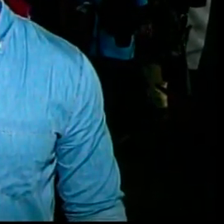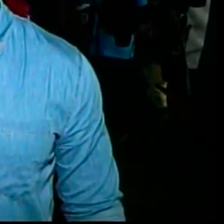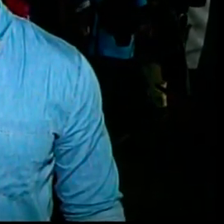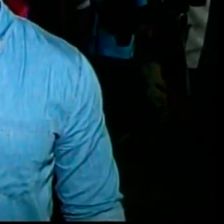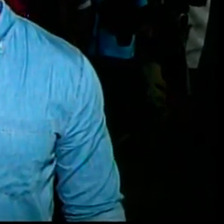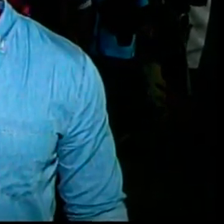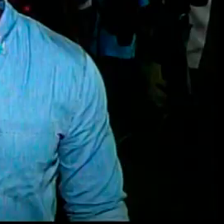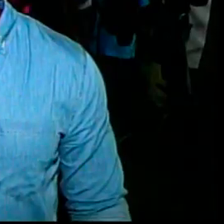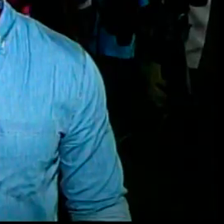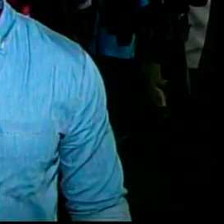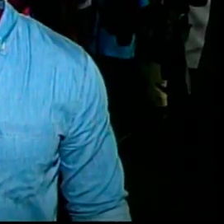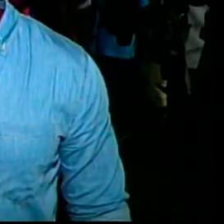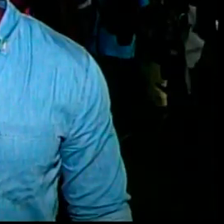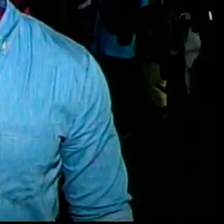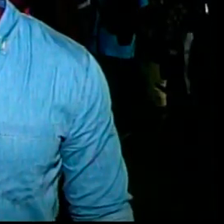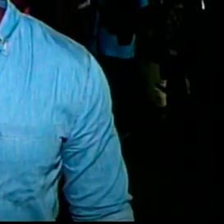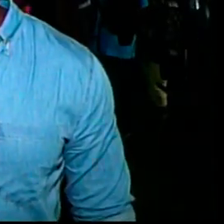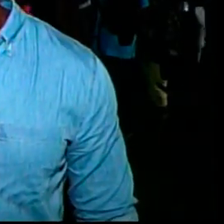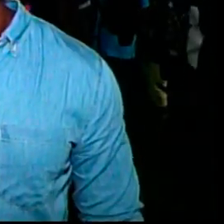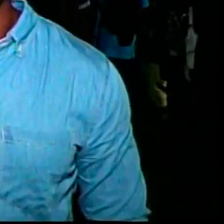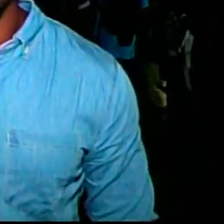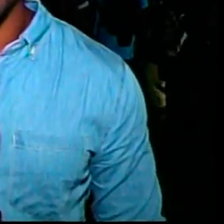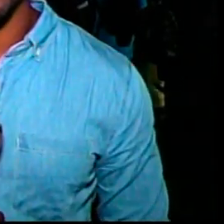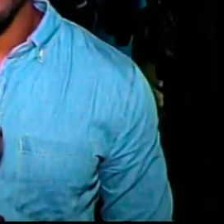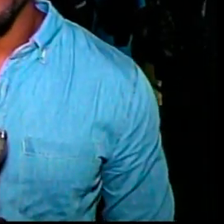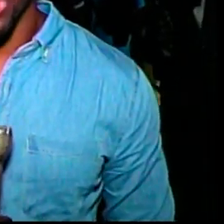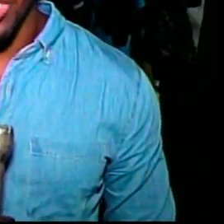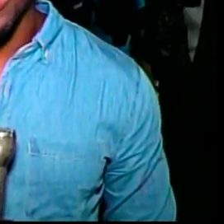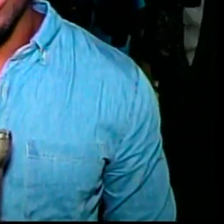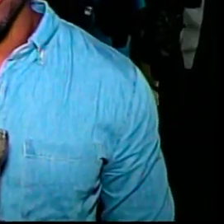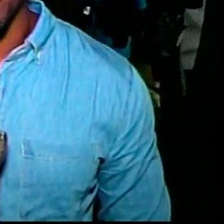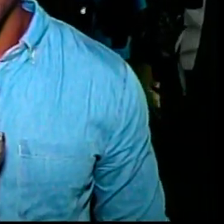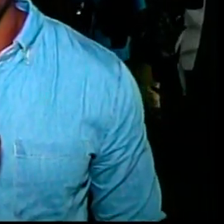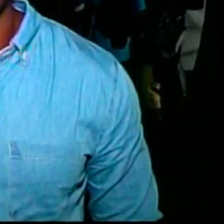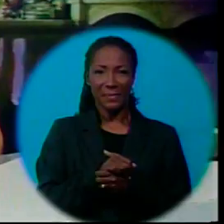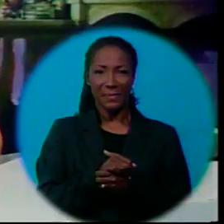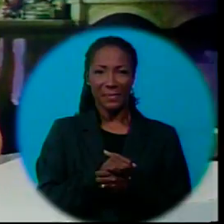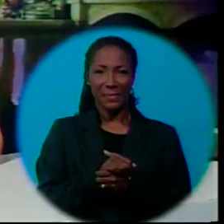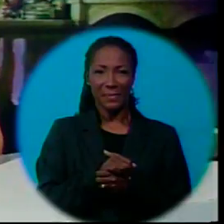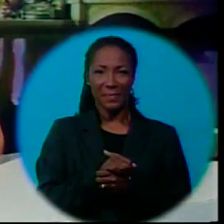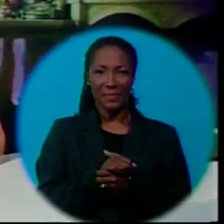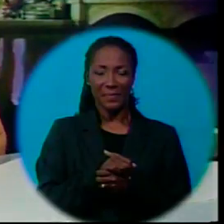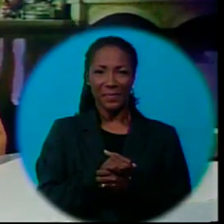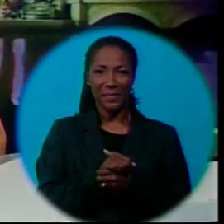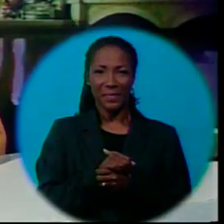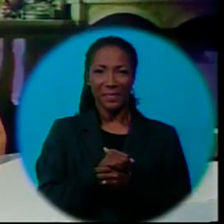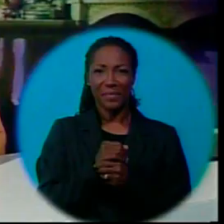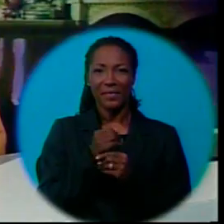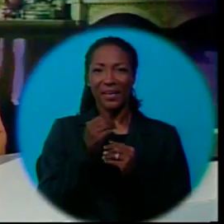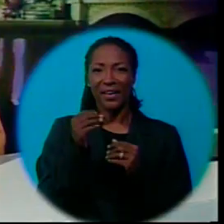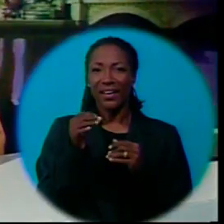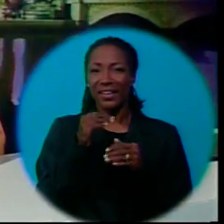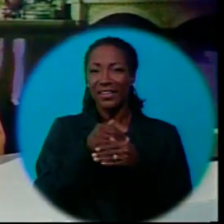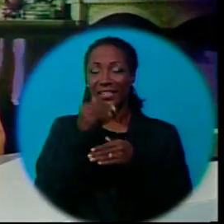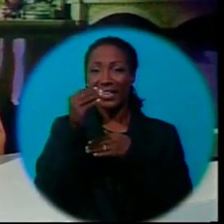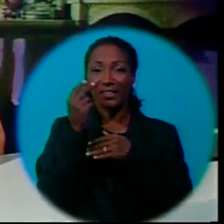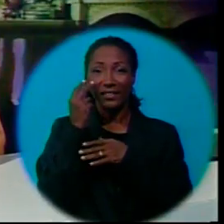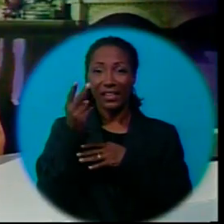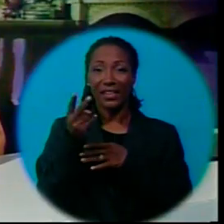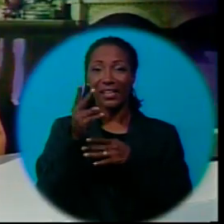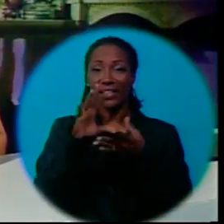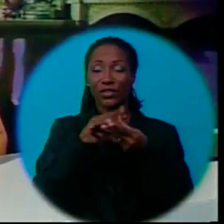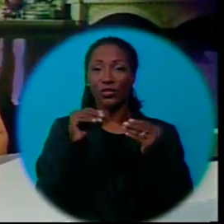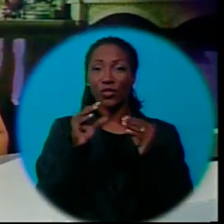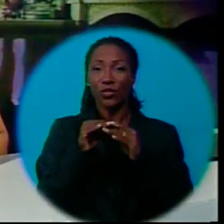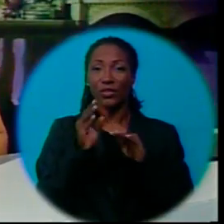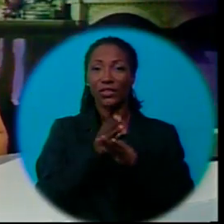Festival 2015 and I'm Shane Seeley for CBC News thank you Sheen we'll still succumb a look at some of the stories